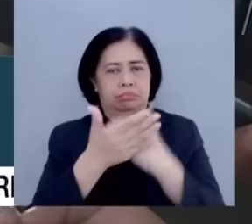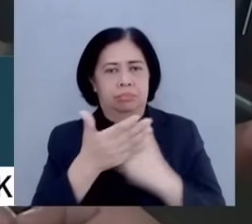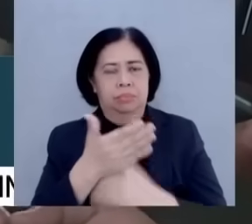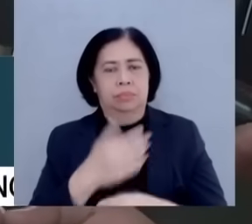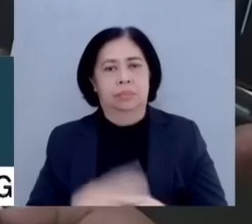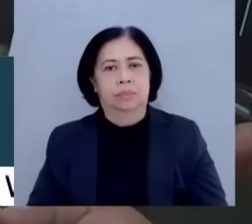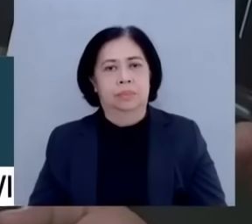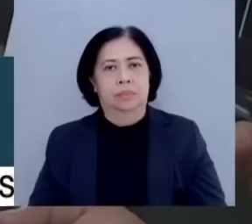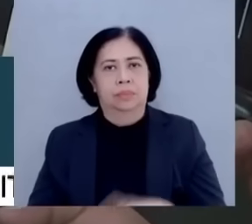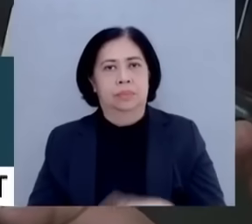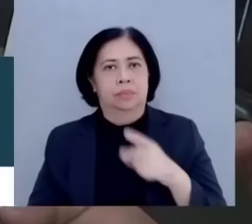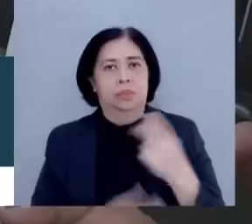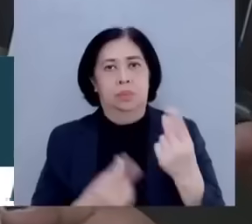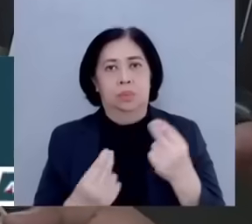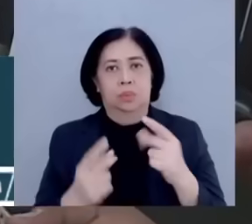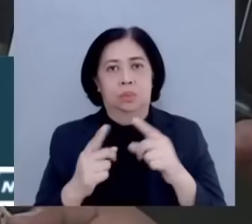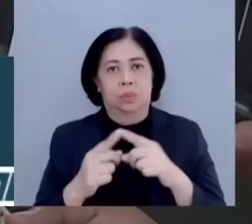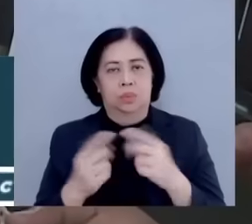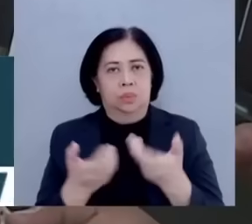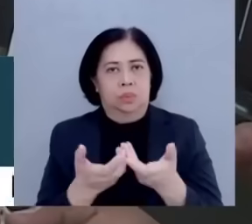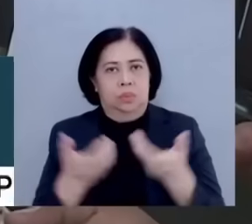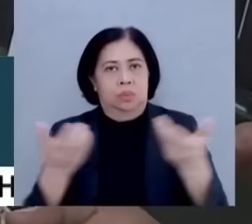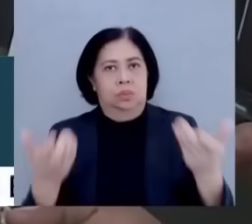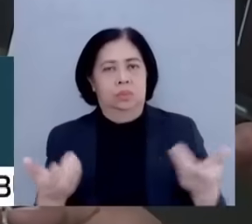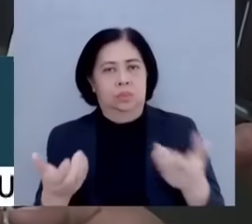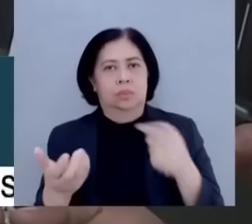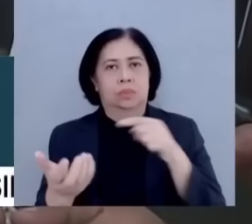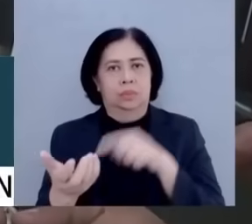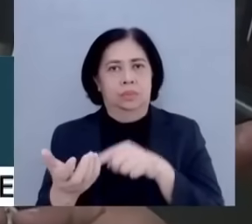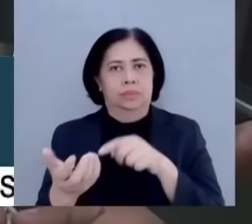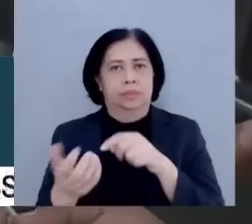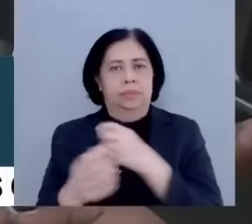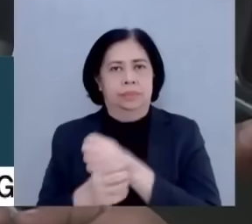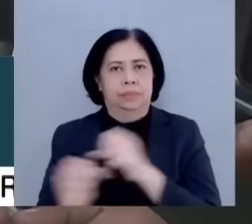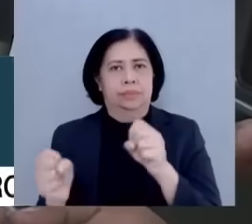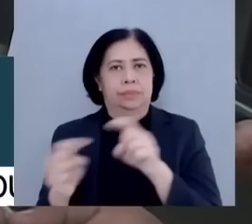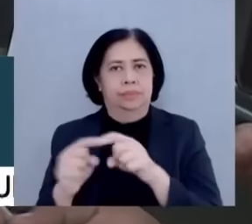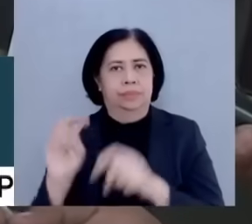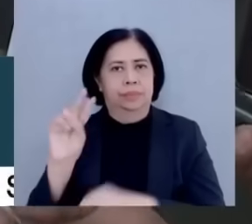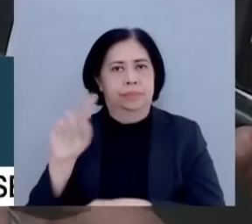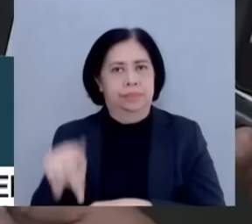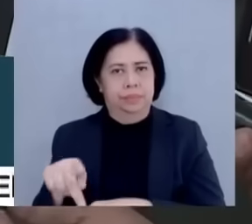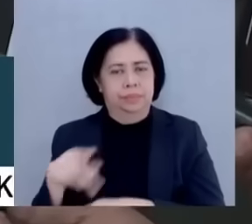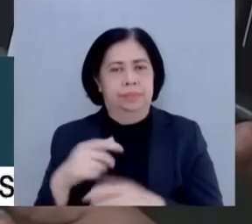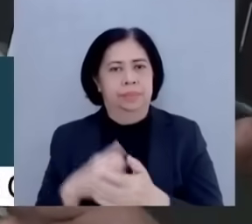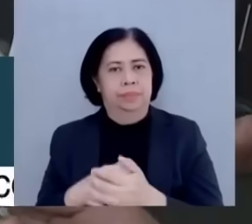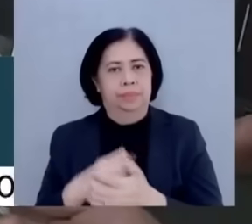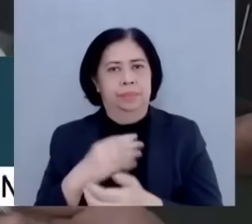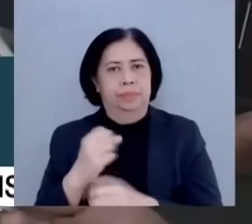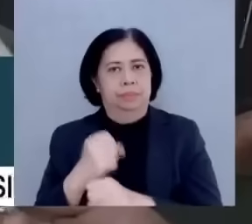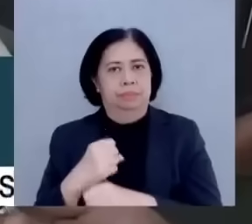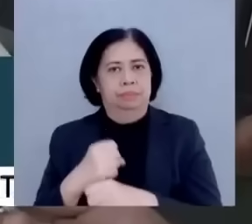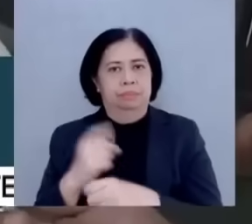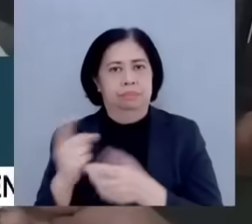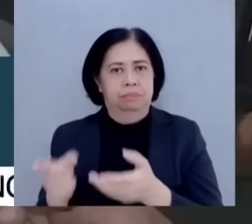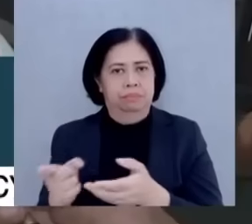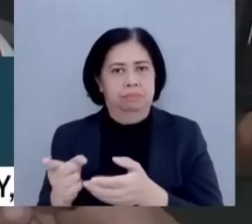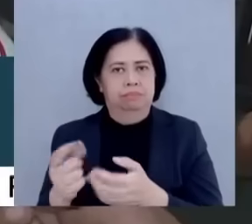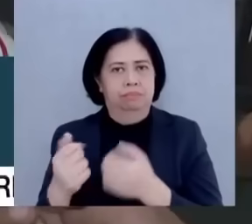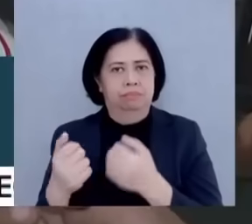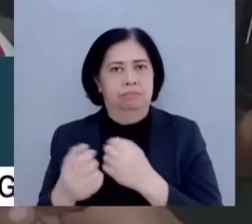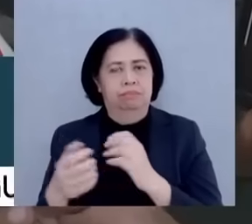This was a move to distinguish the security of the Vice President and make it independent.